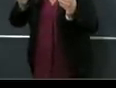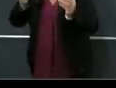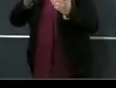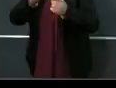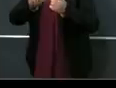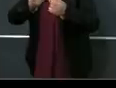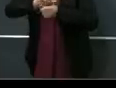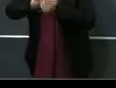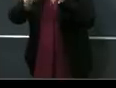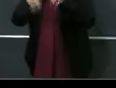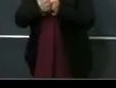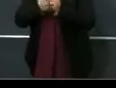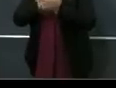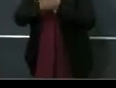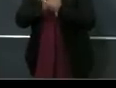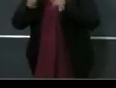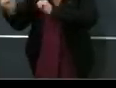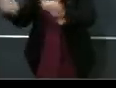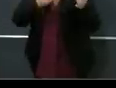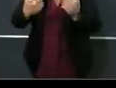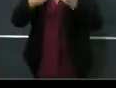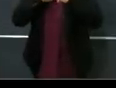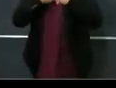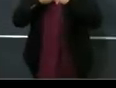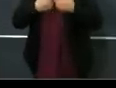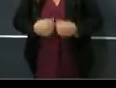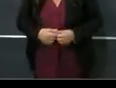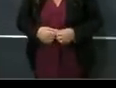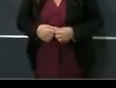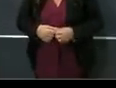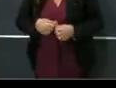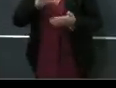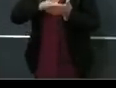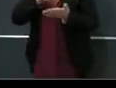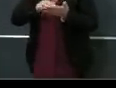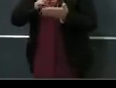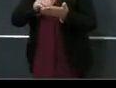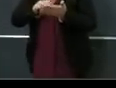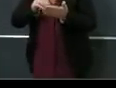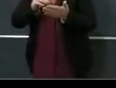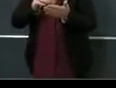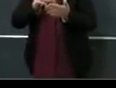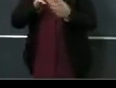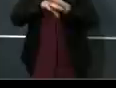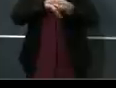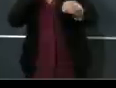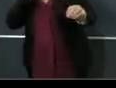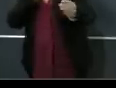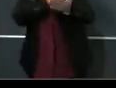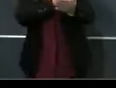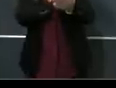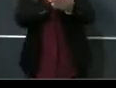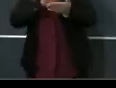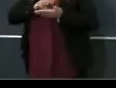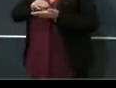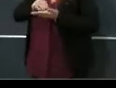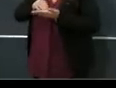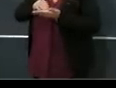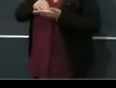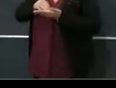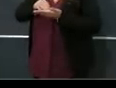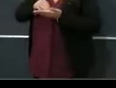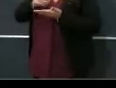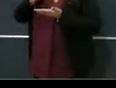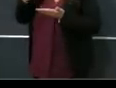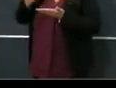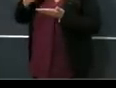the tools to learn from a distance are critical. Nothing replaces the importance of a great teacher, but these tools connect